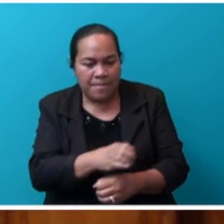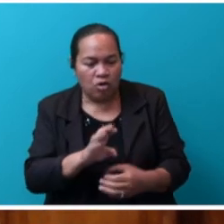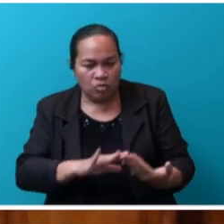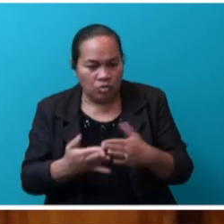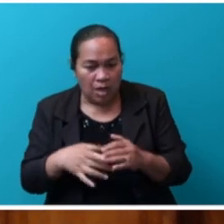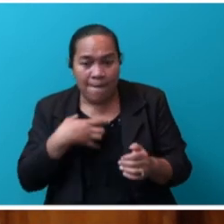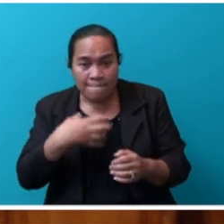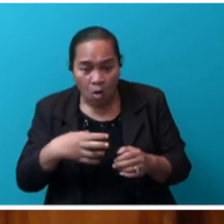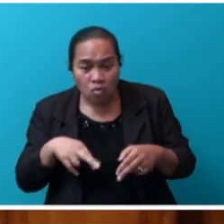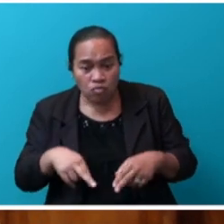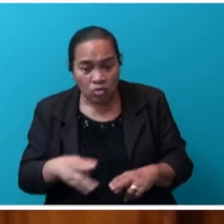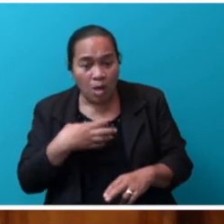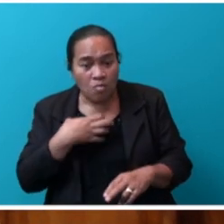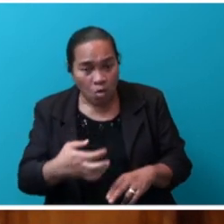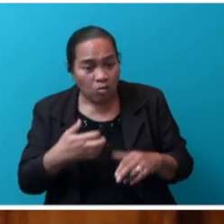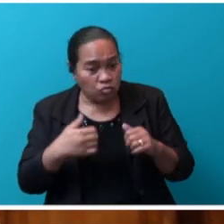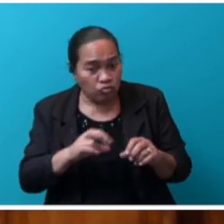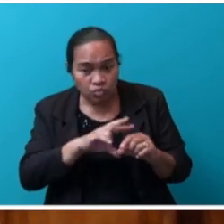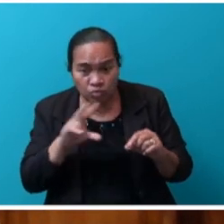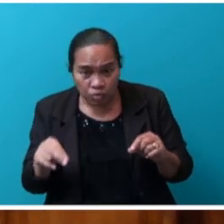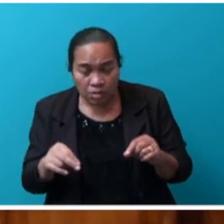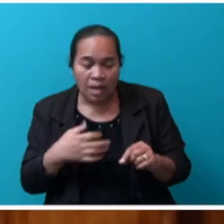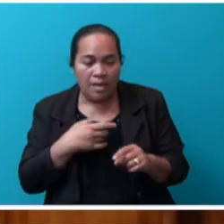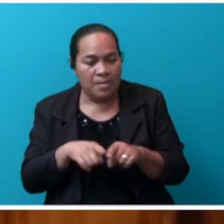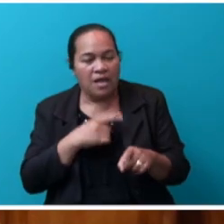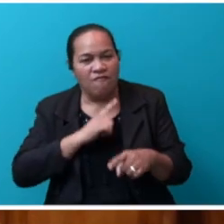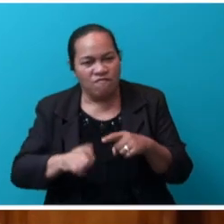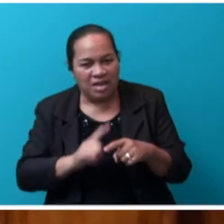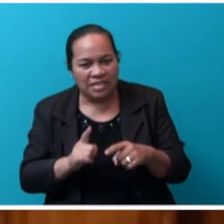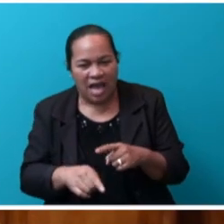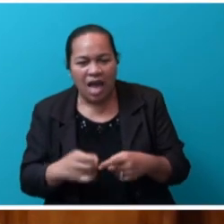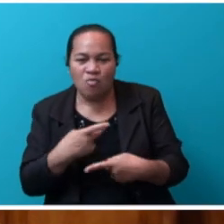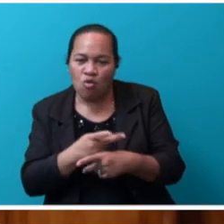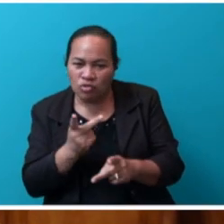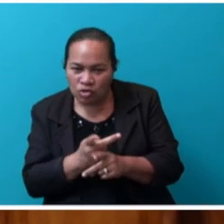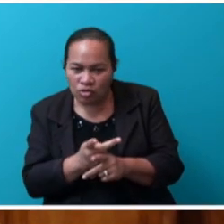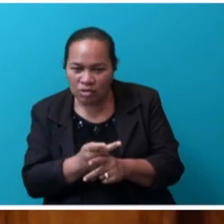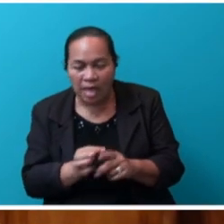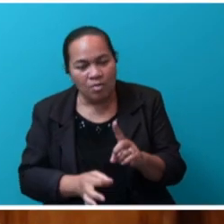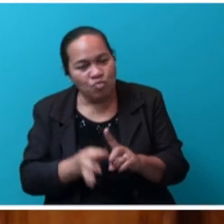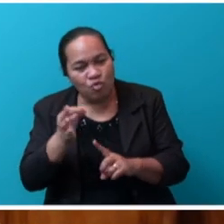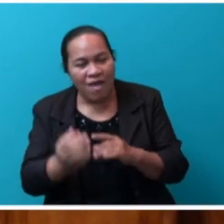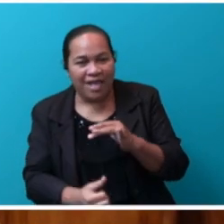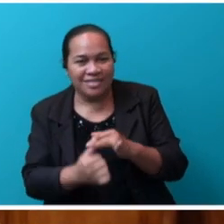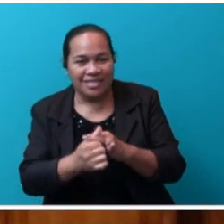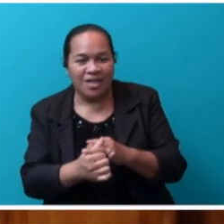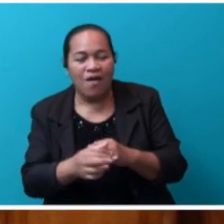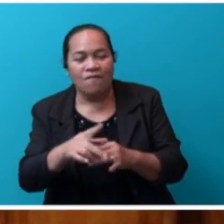means faster travel, smoother transport of goods, and improved access for rural and remote